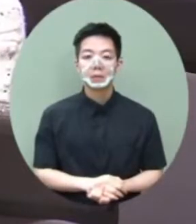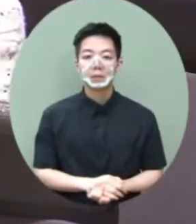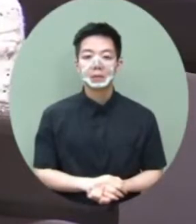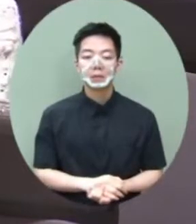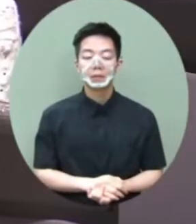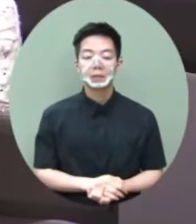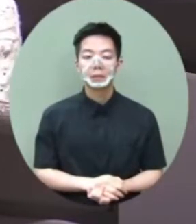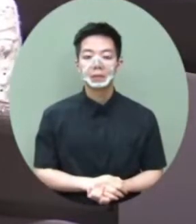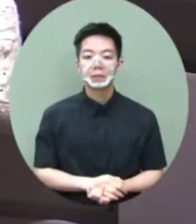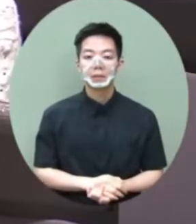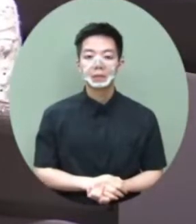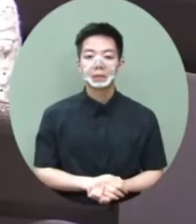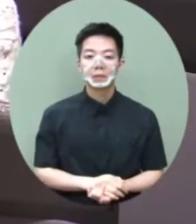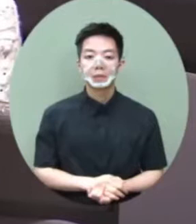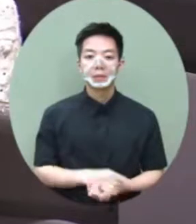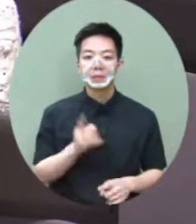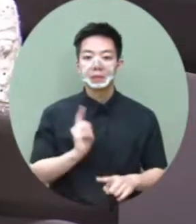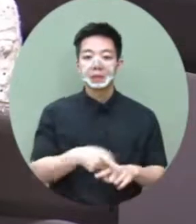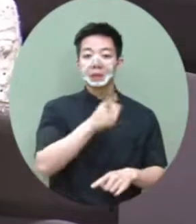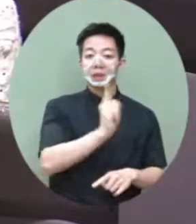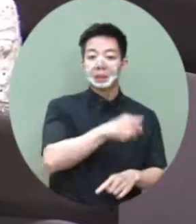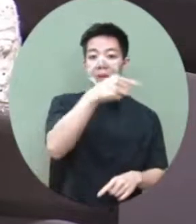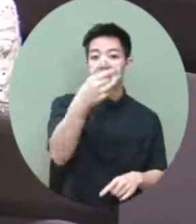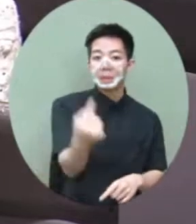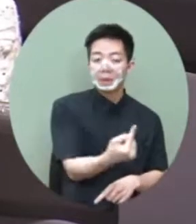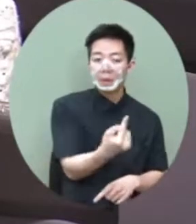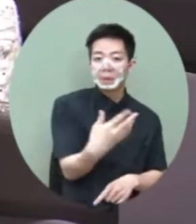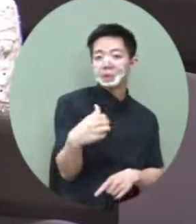May I know from you whether